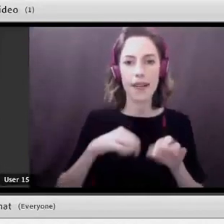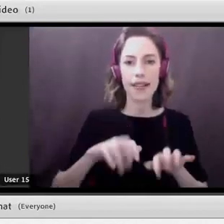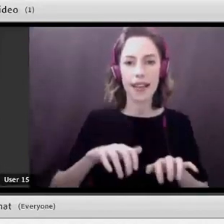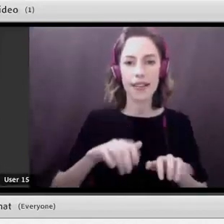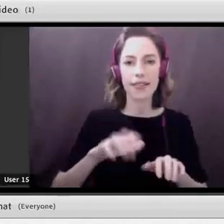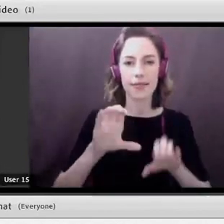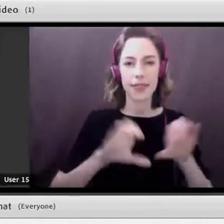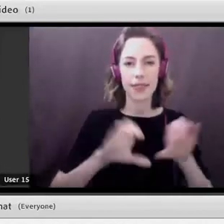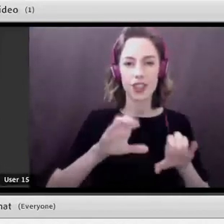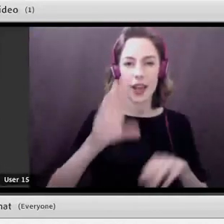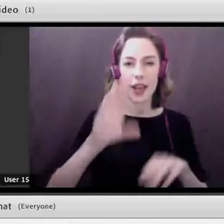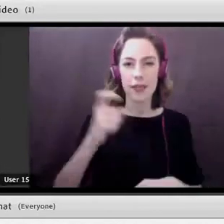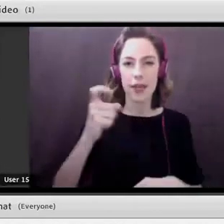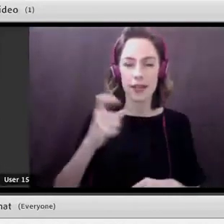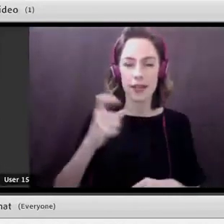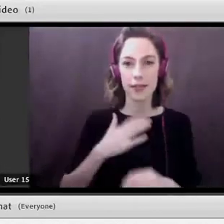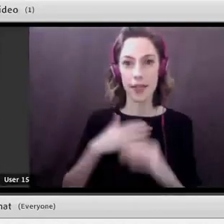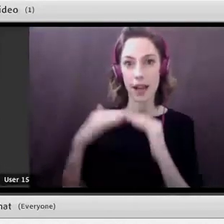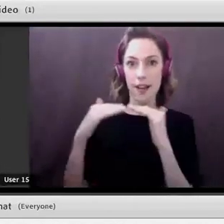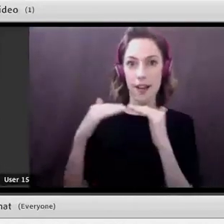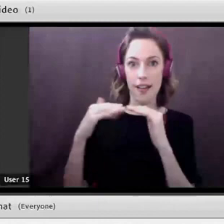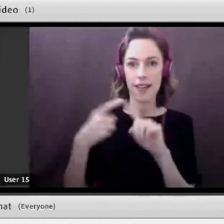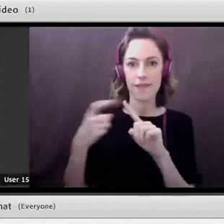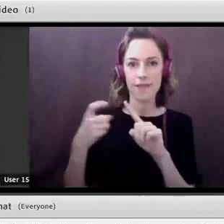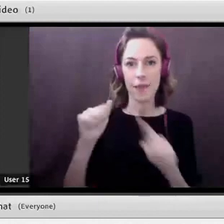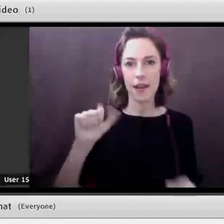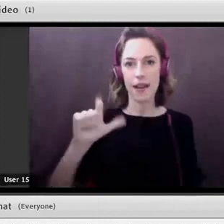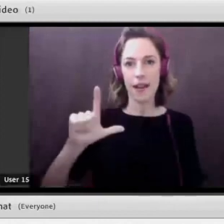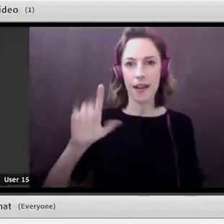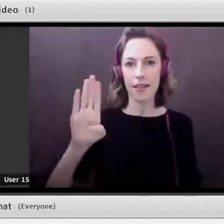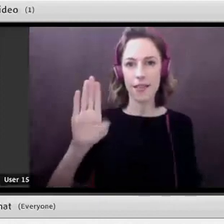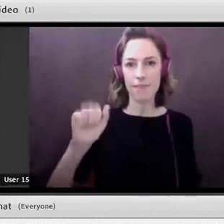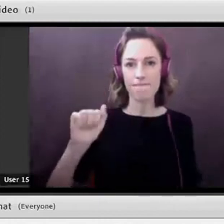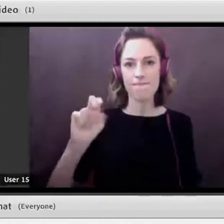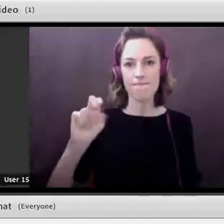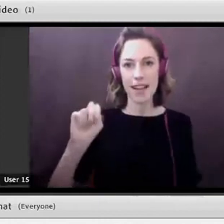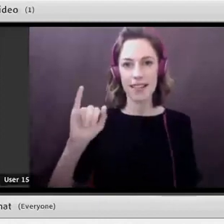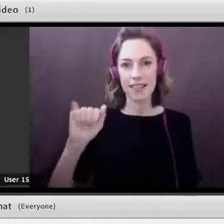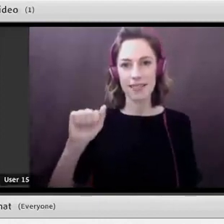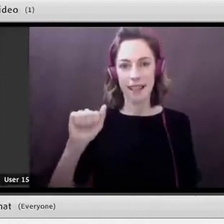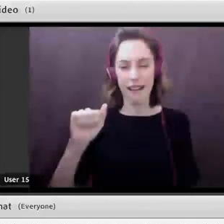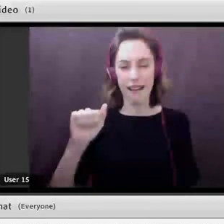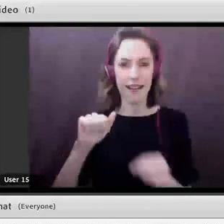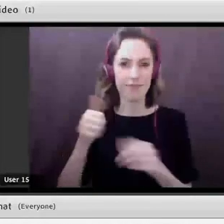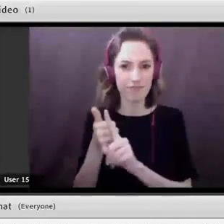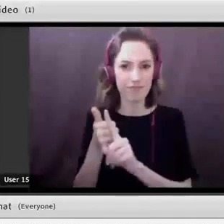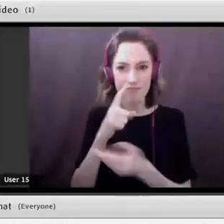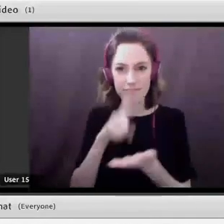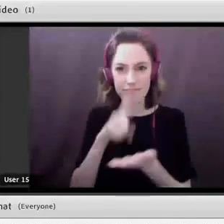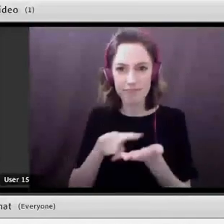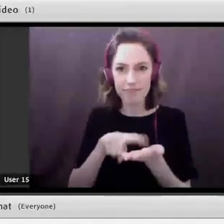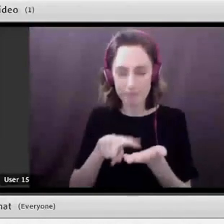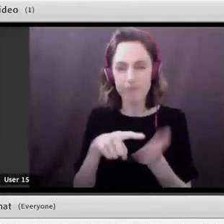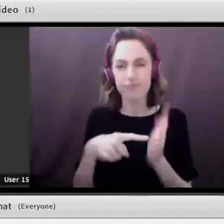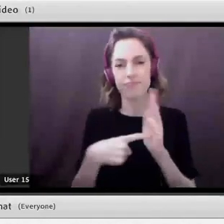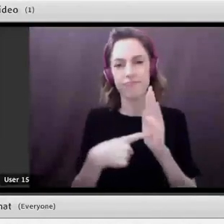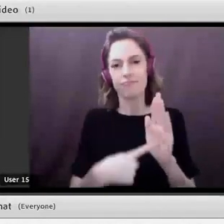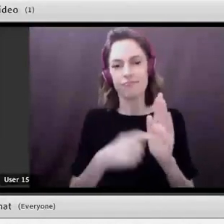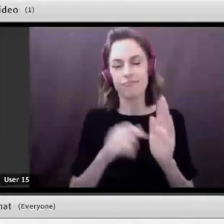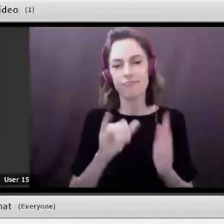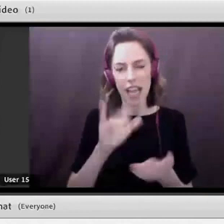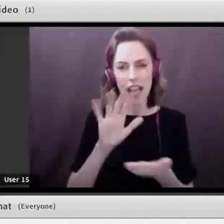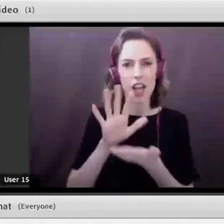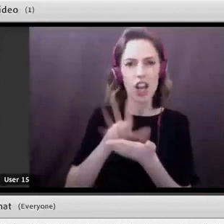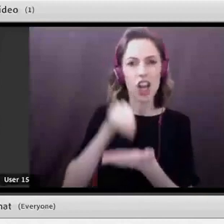that identified that a lot of kind of learning impairments were much more significant than those